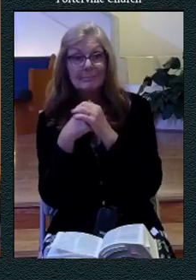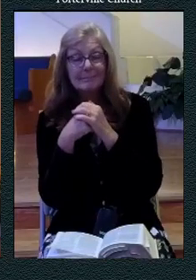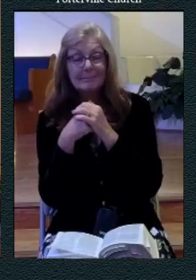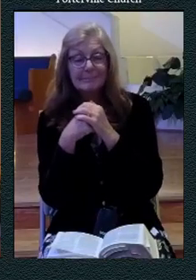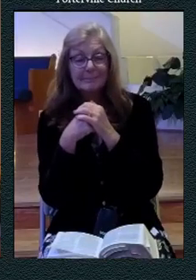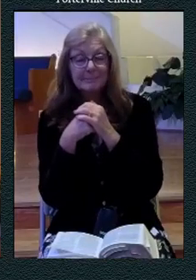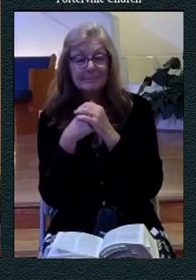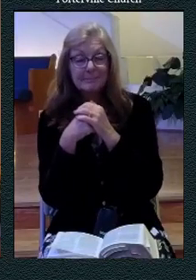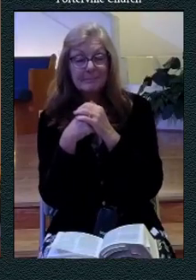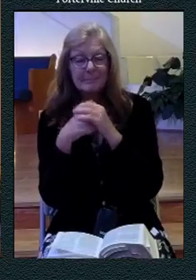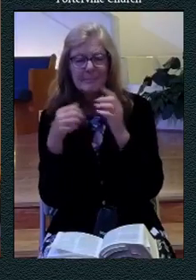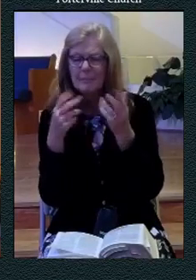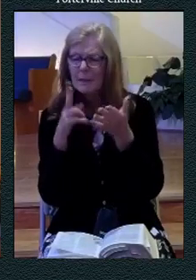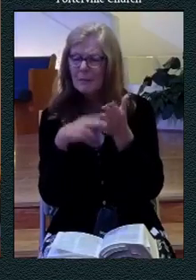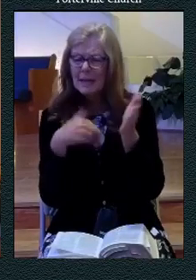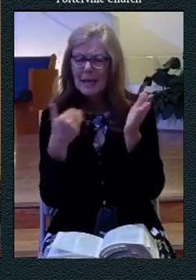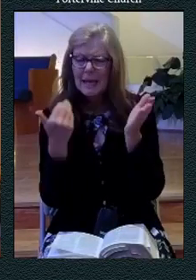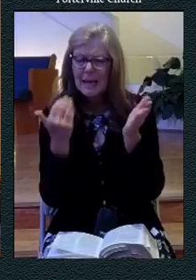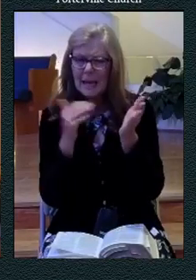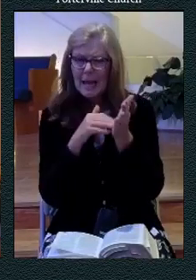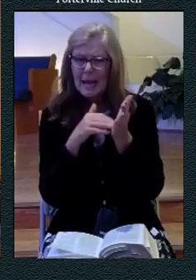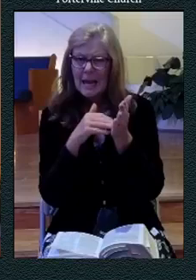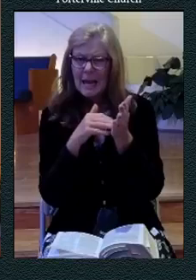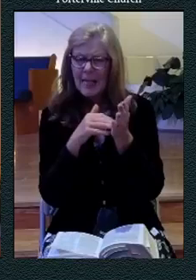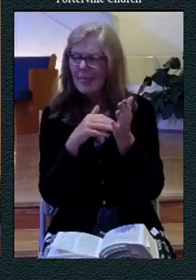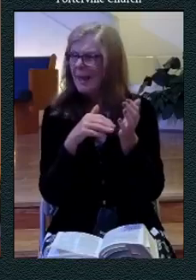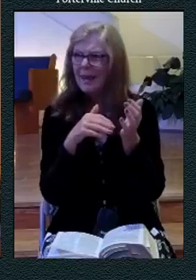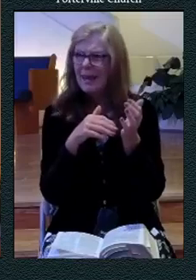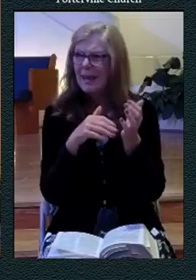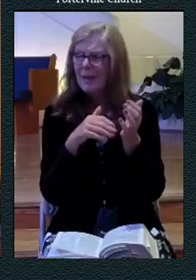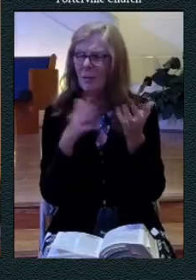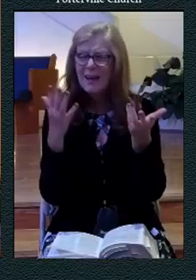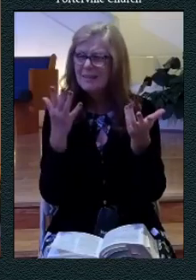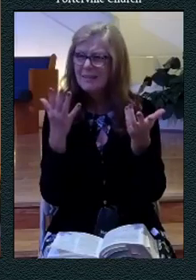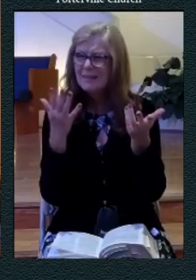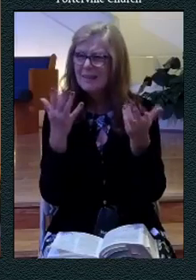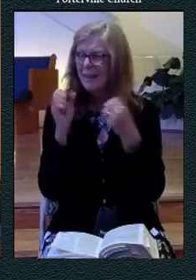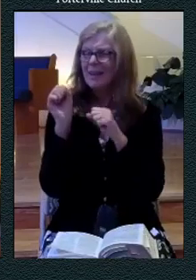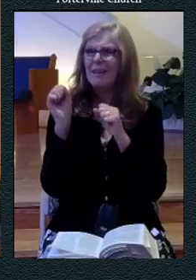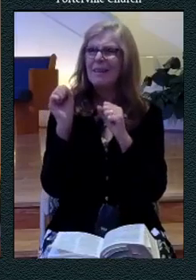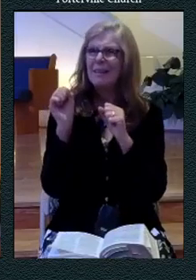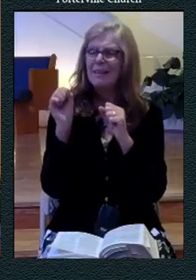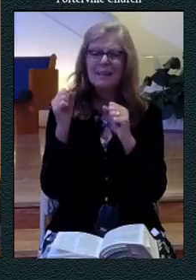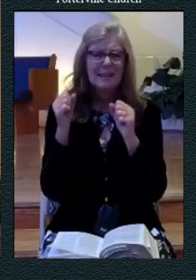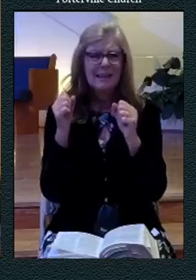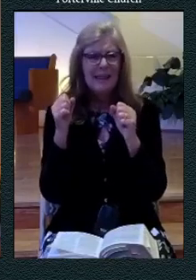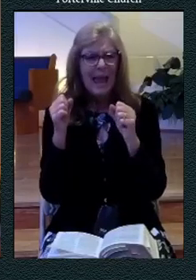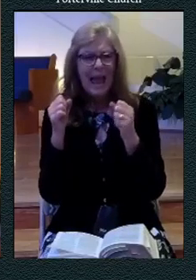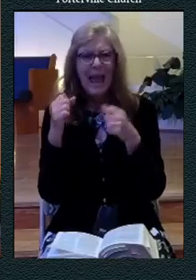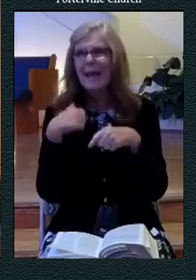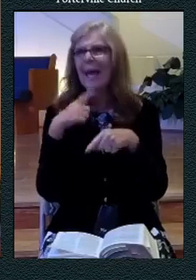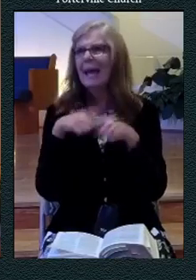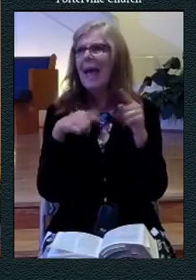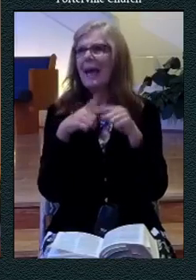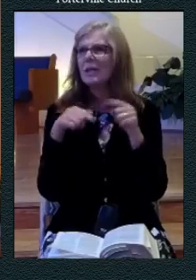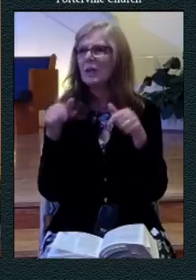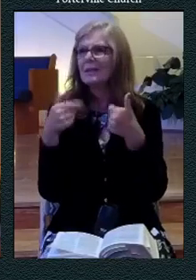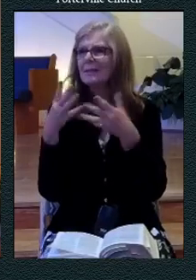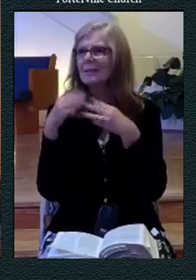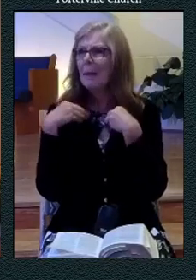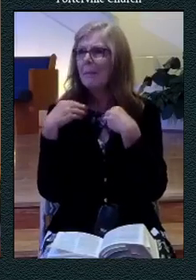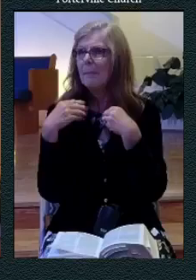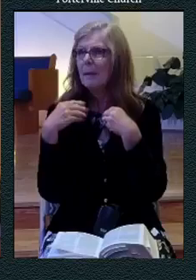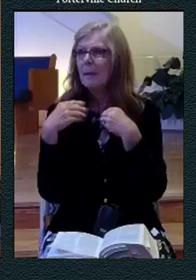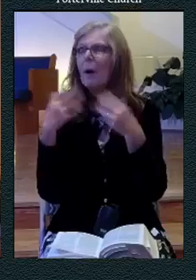But then we read that and we're tempted to protest. There's something in us that is tempted to protest. We're tempted to say,